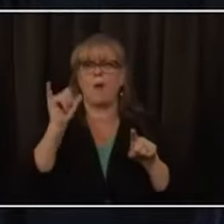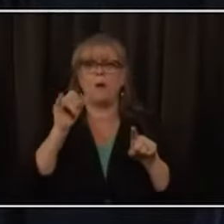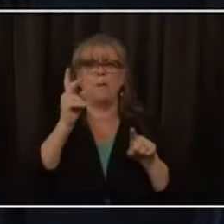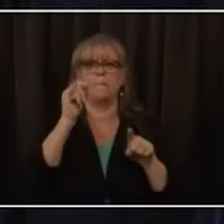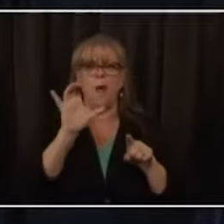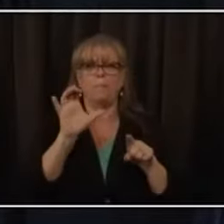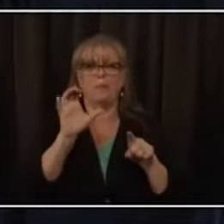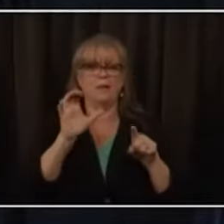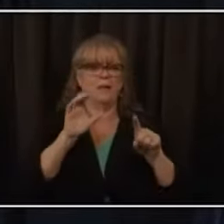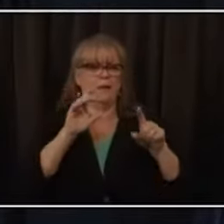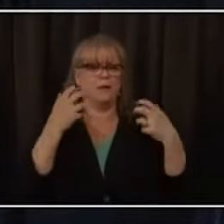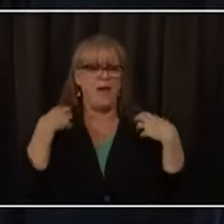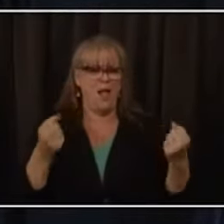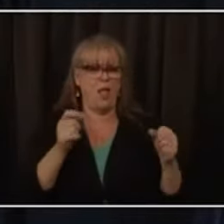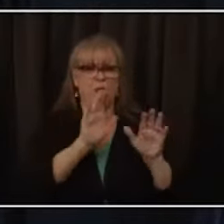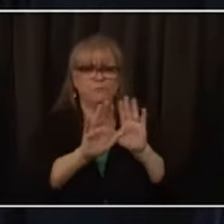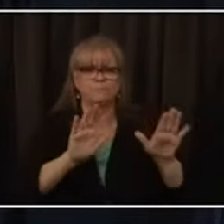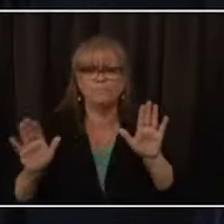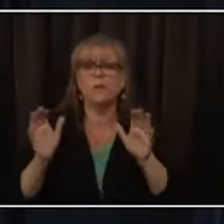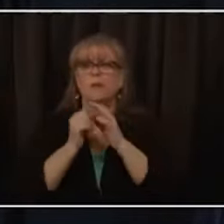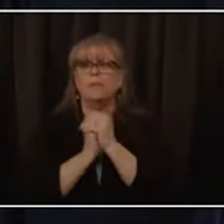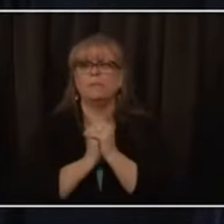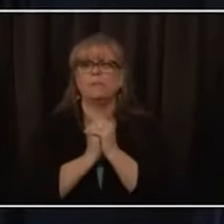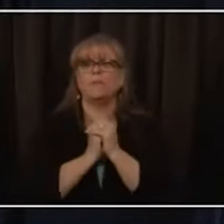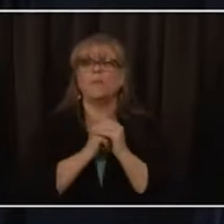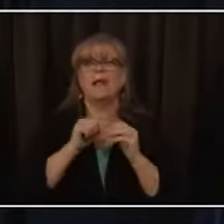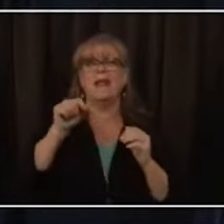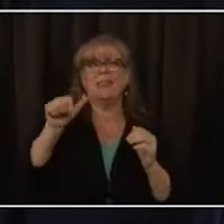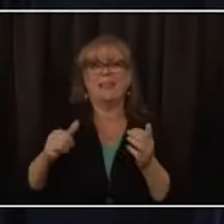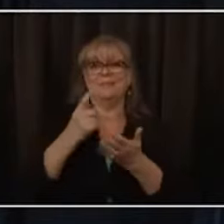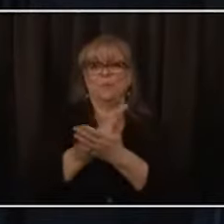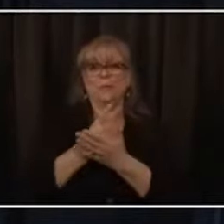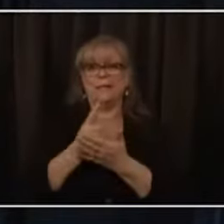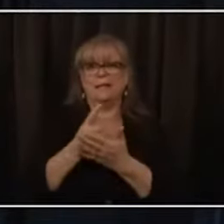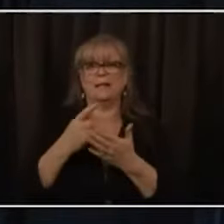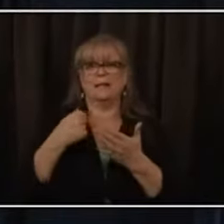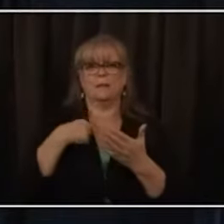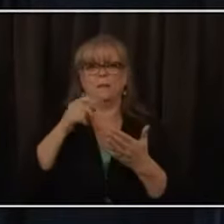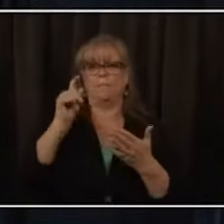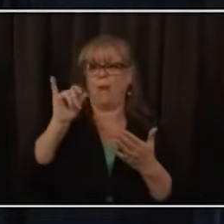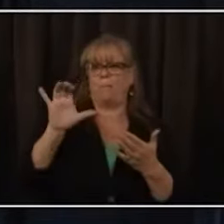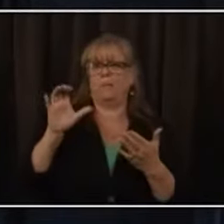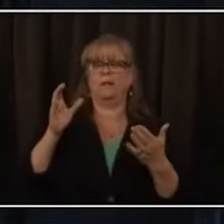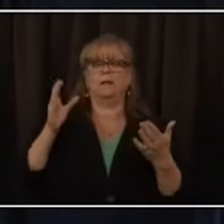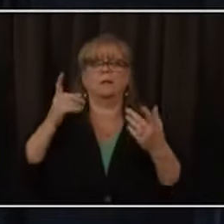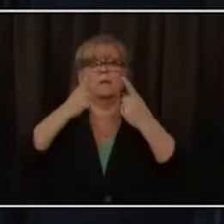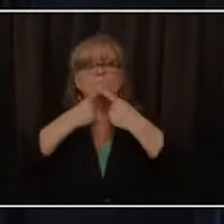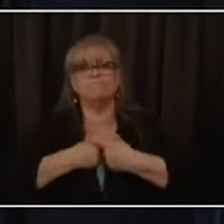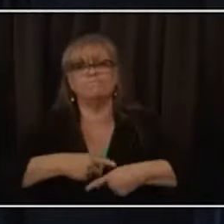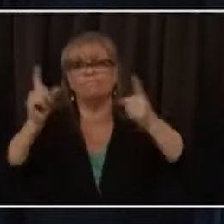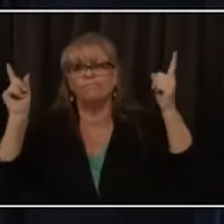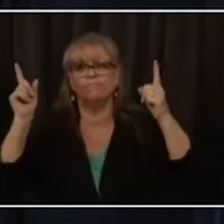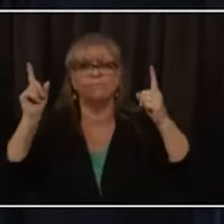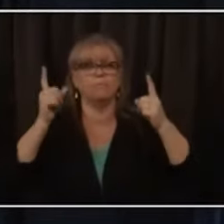Starting this week, the state will have public service announcements to remind Coloradans to follow public health protocols like masking, distancing, and